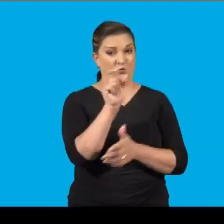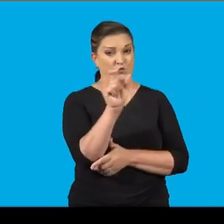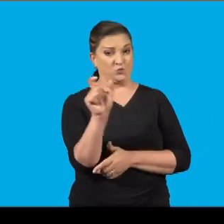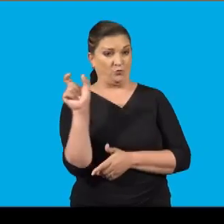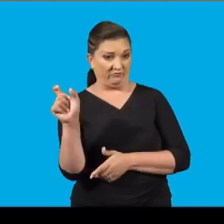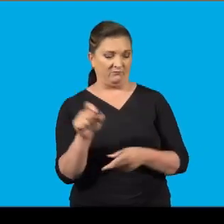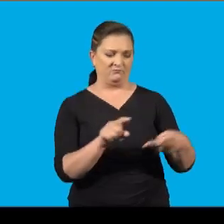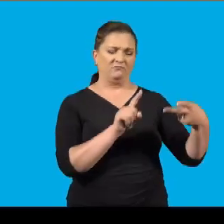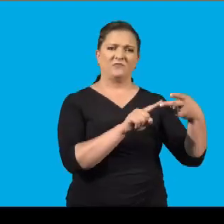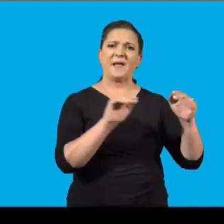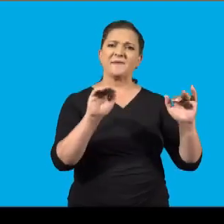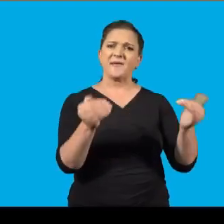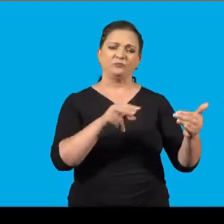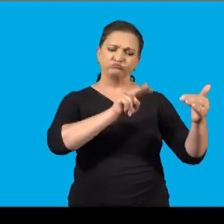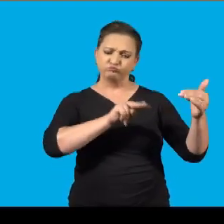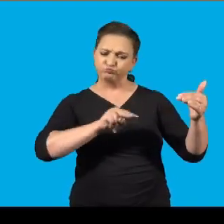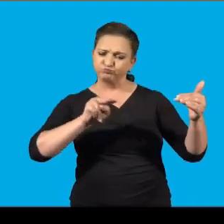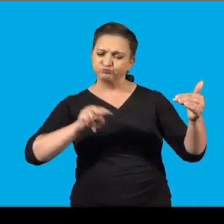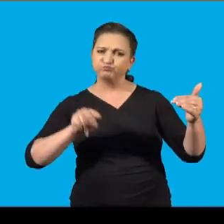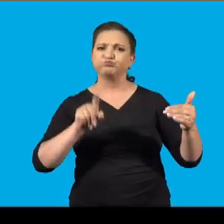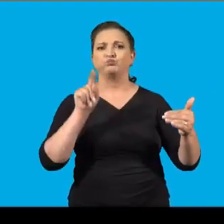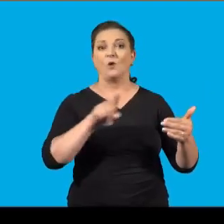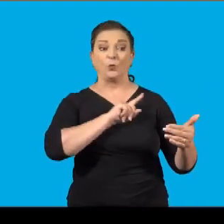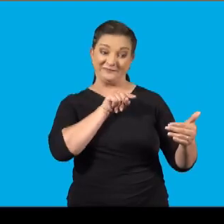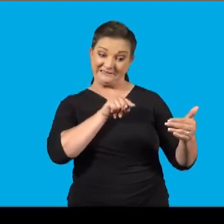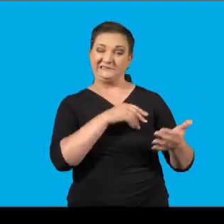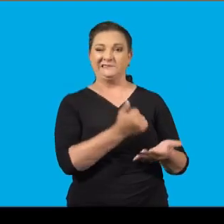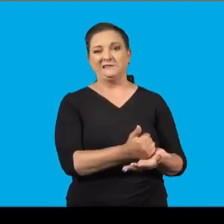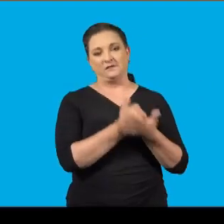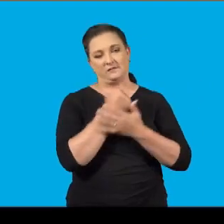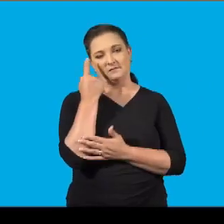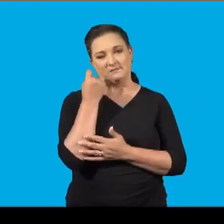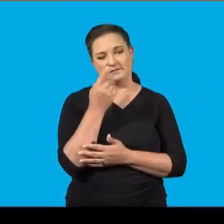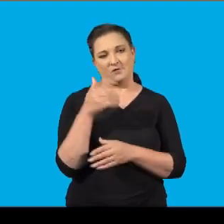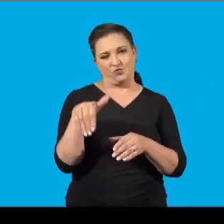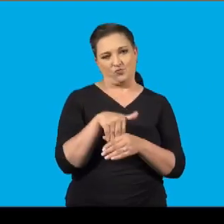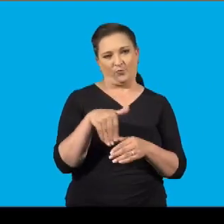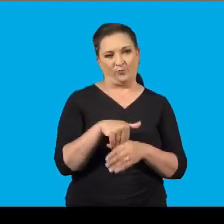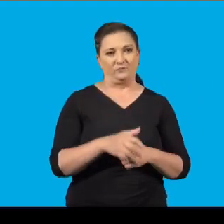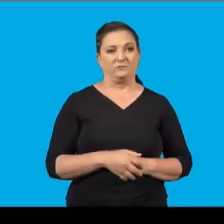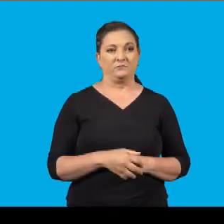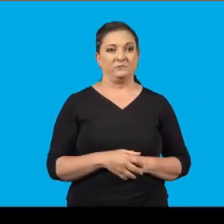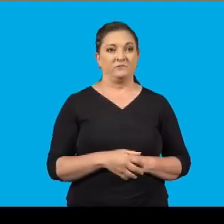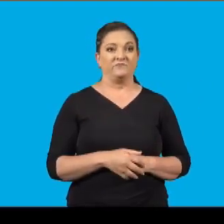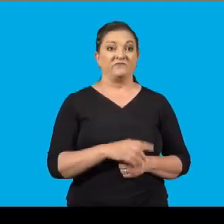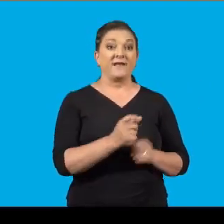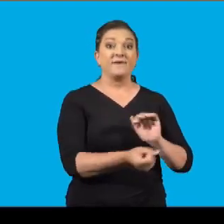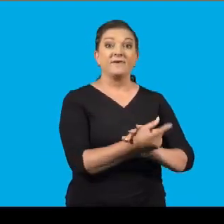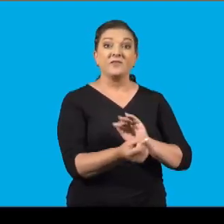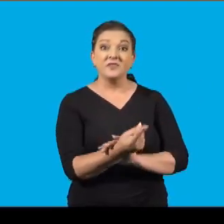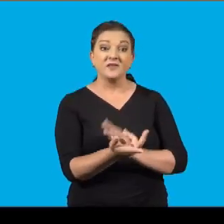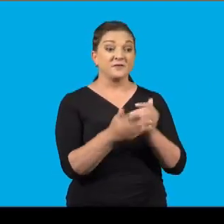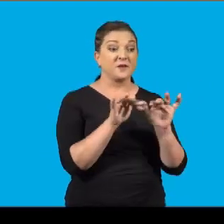keywords. You have to read the caption because it helps you understand the context. You have to underline the